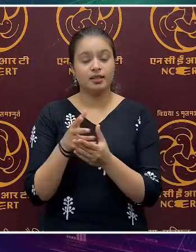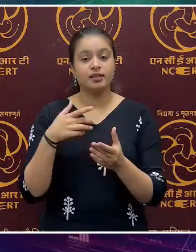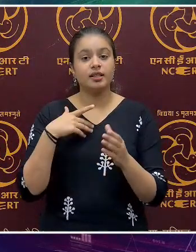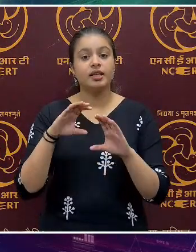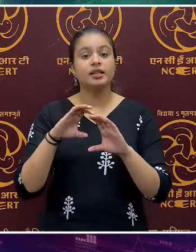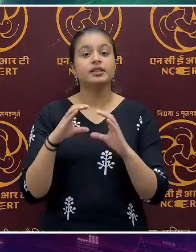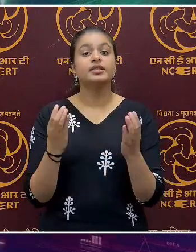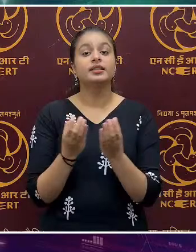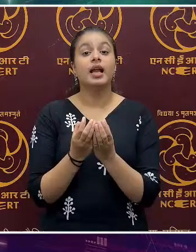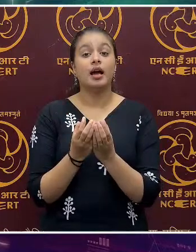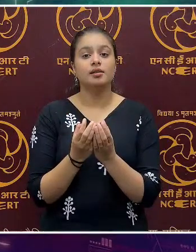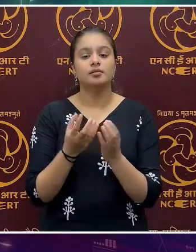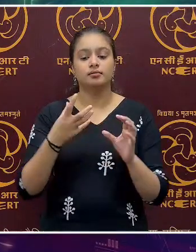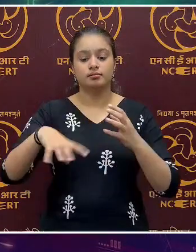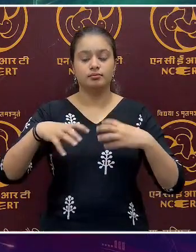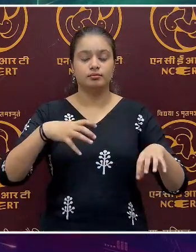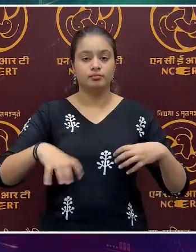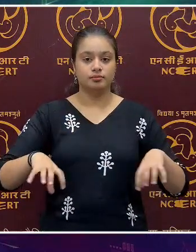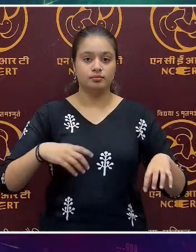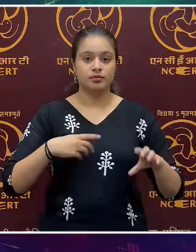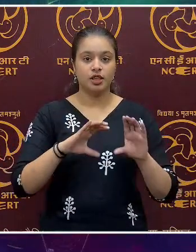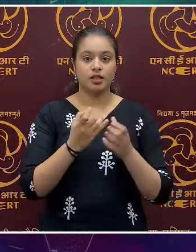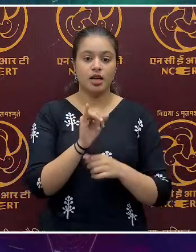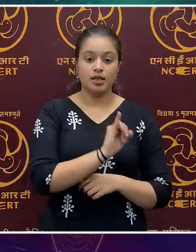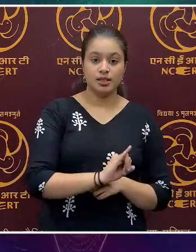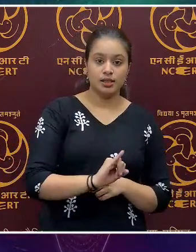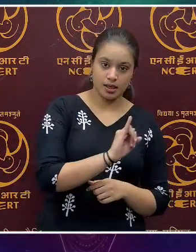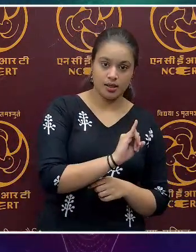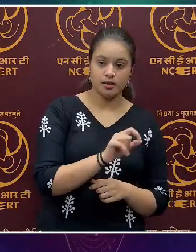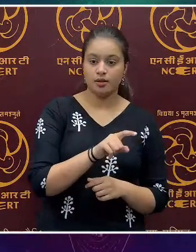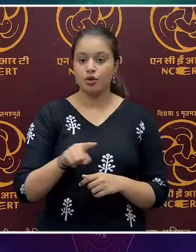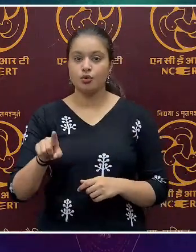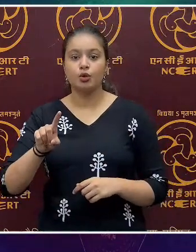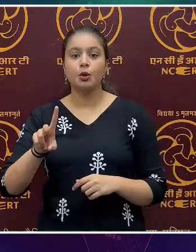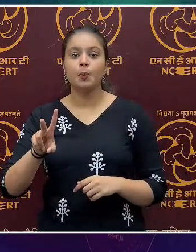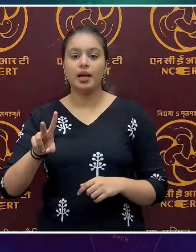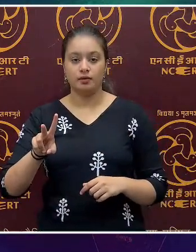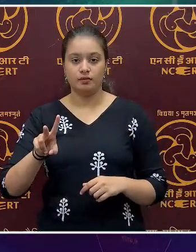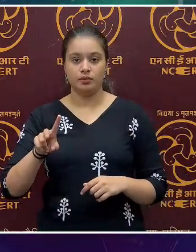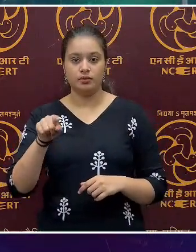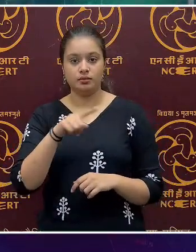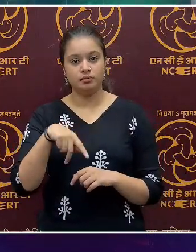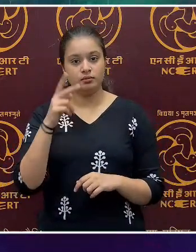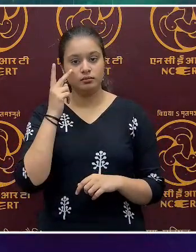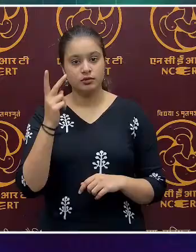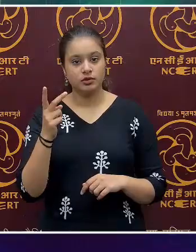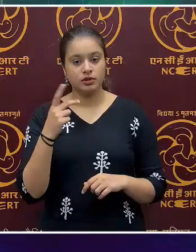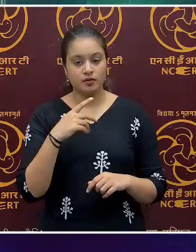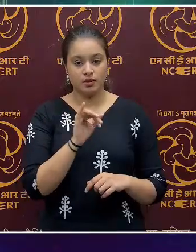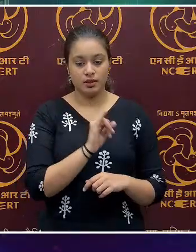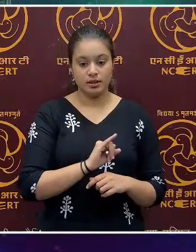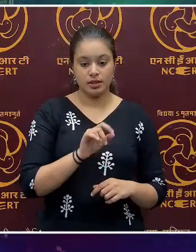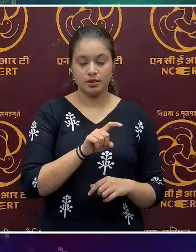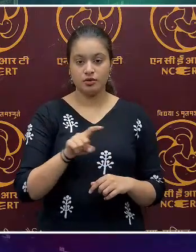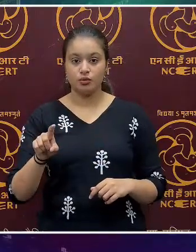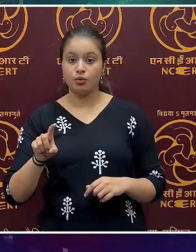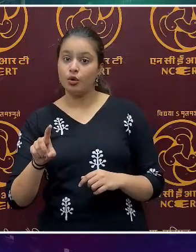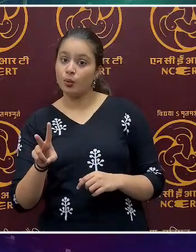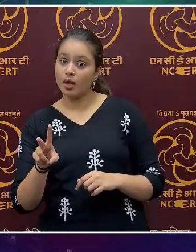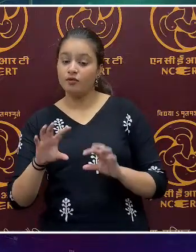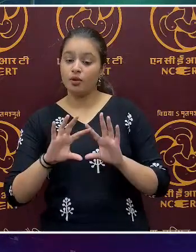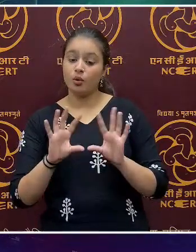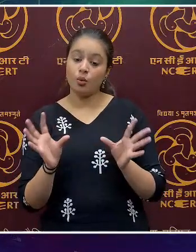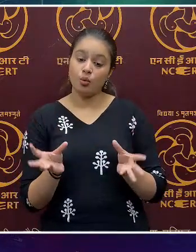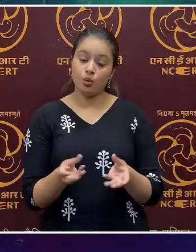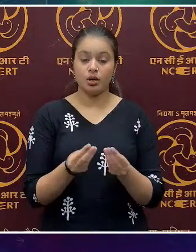section. Virtual lab e-content is for class 6 to 12. You can see from class to 6 to 12, all the